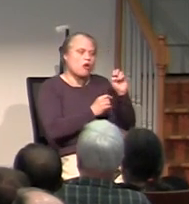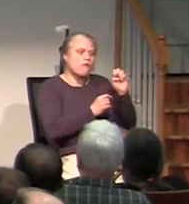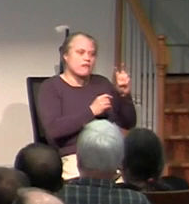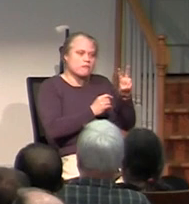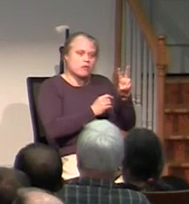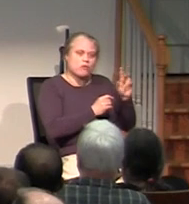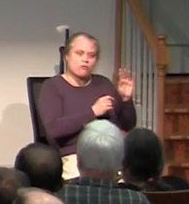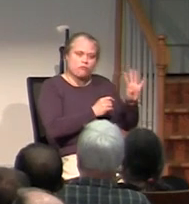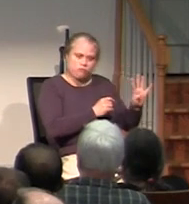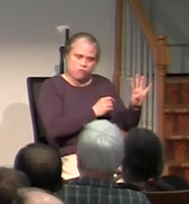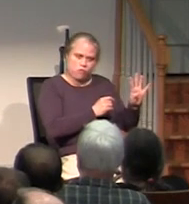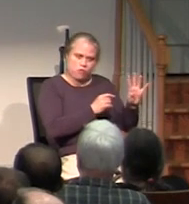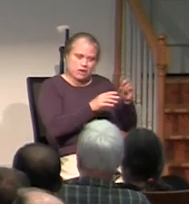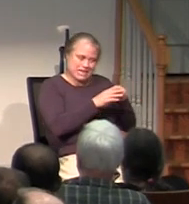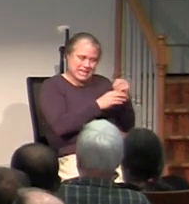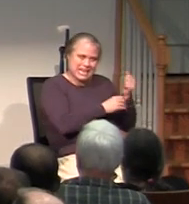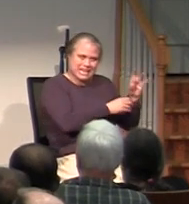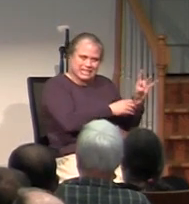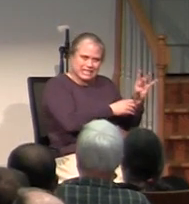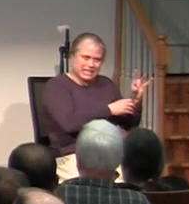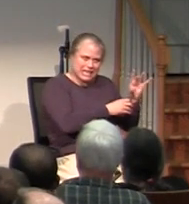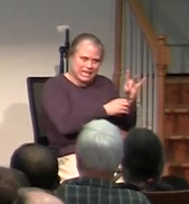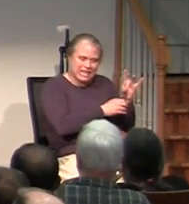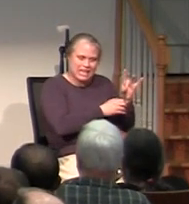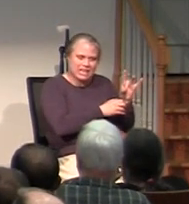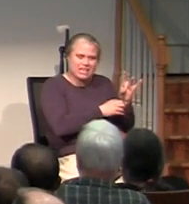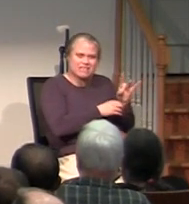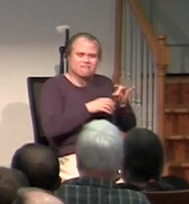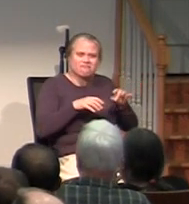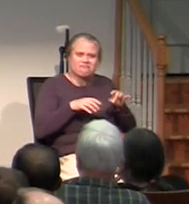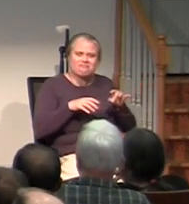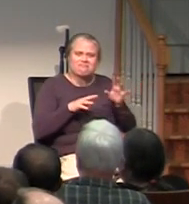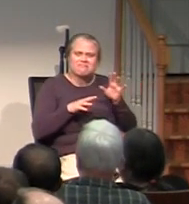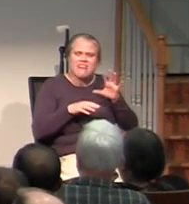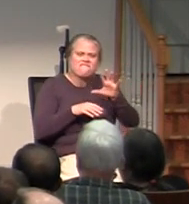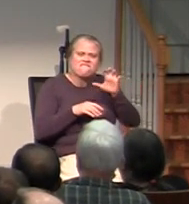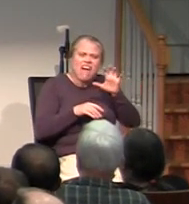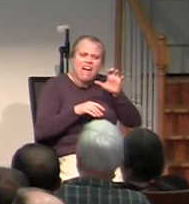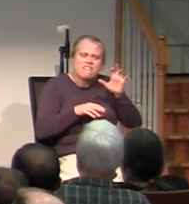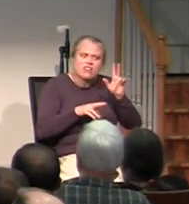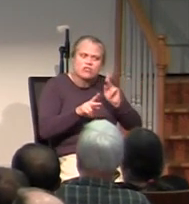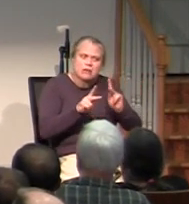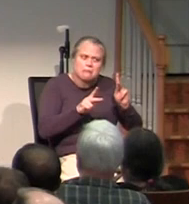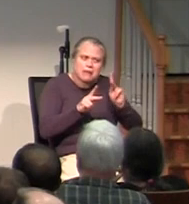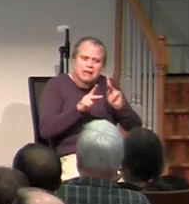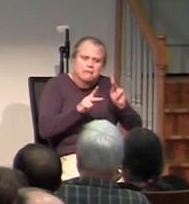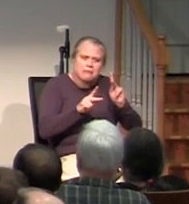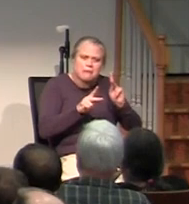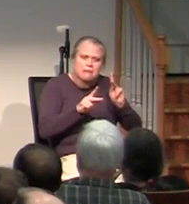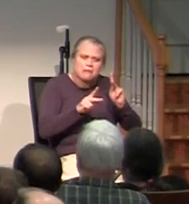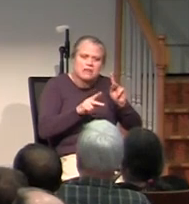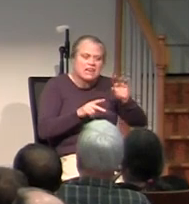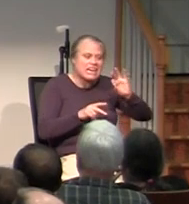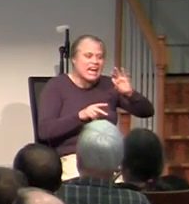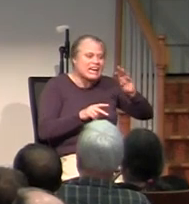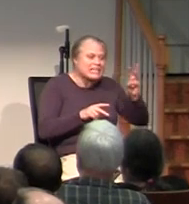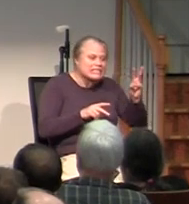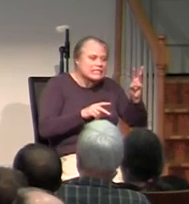in 1888. The attendees numbered perhaps as many as 500, including 96 delegates